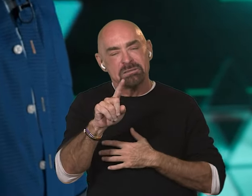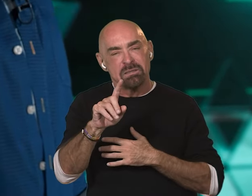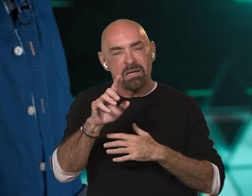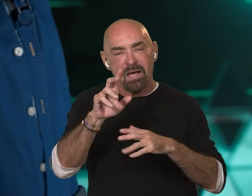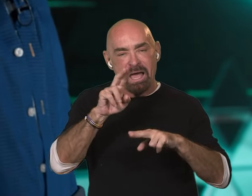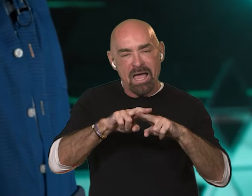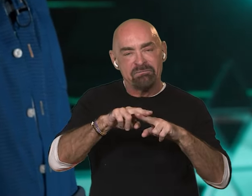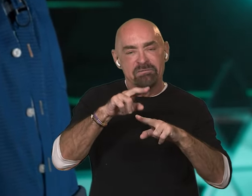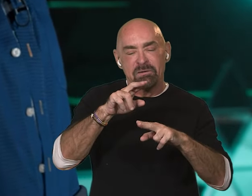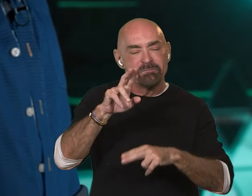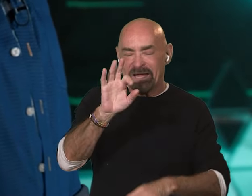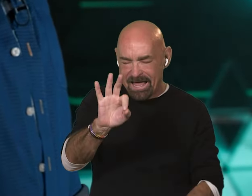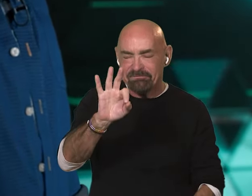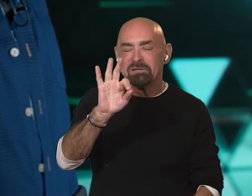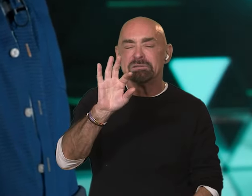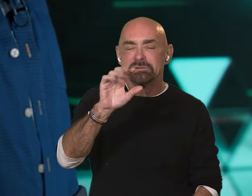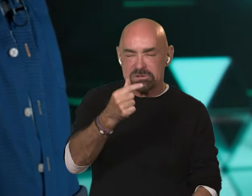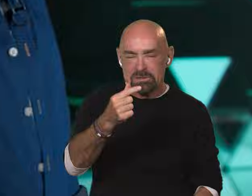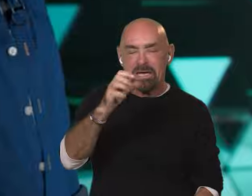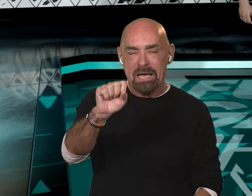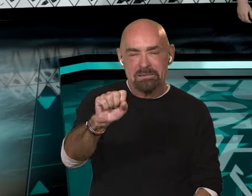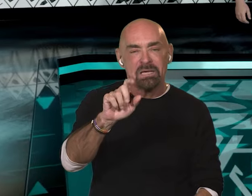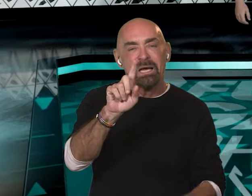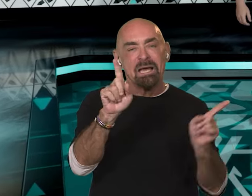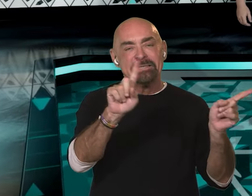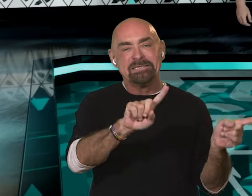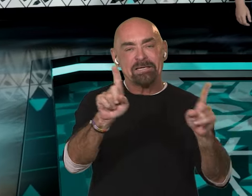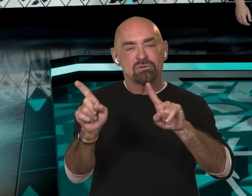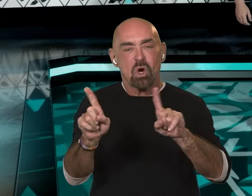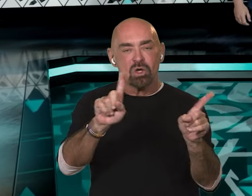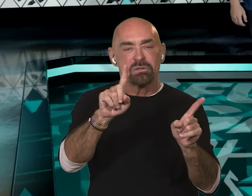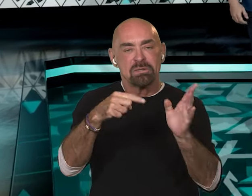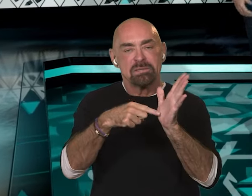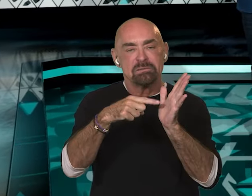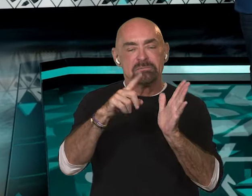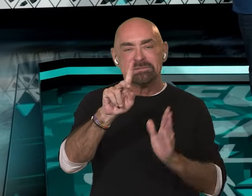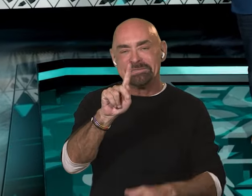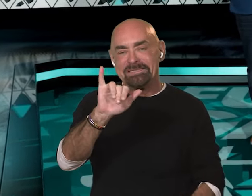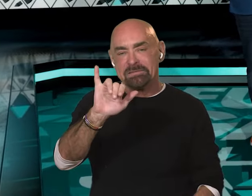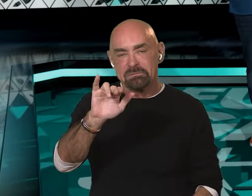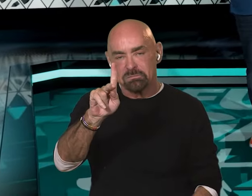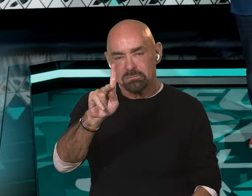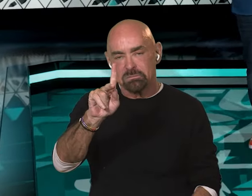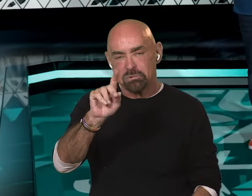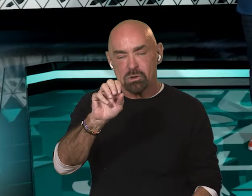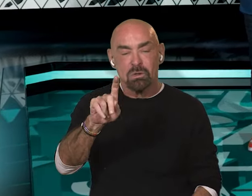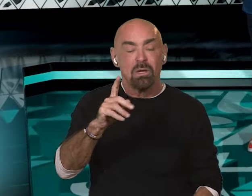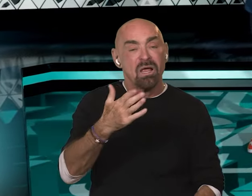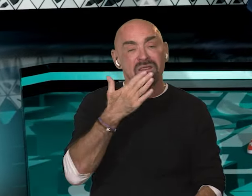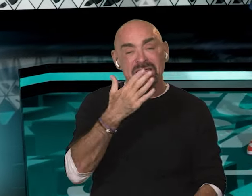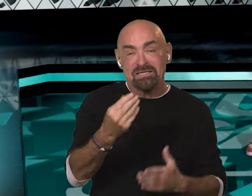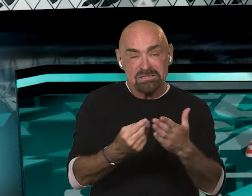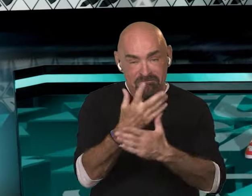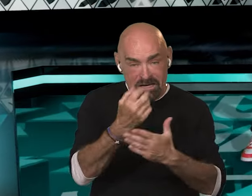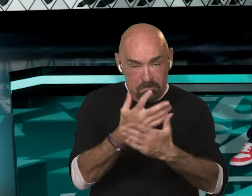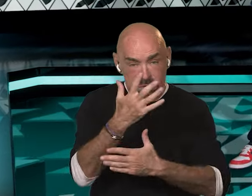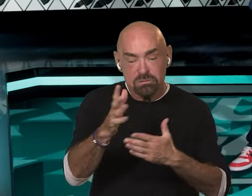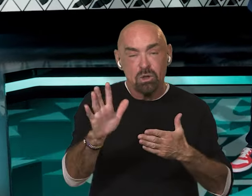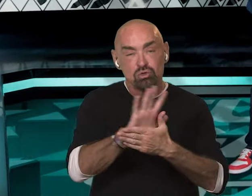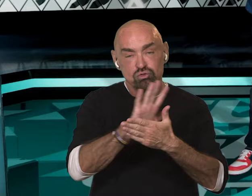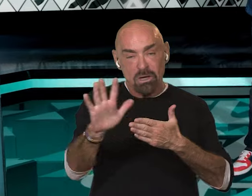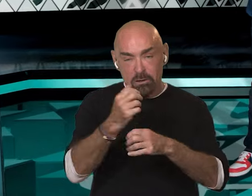our FGS social channels on YouTube and TikTok. Finally, before we take off, we'd also like to thank the hardworking developers,